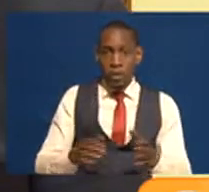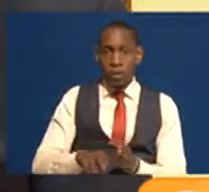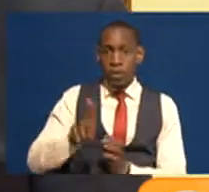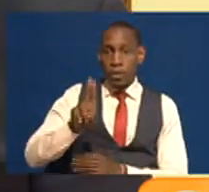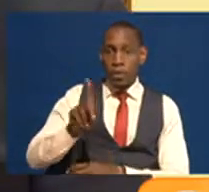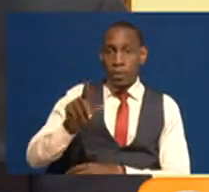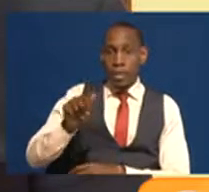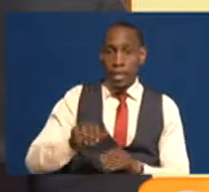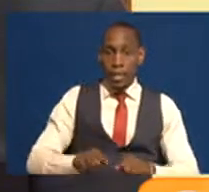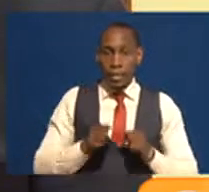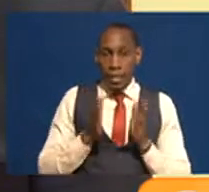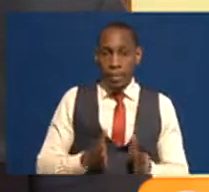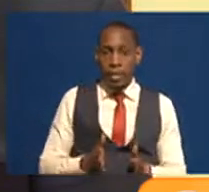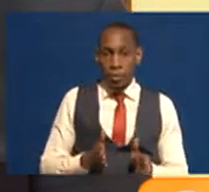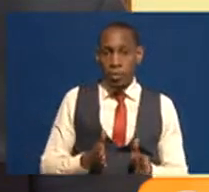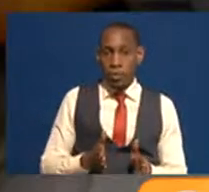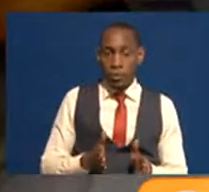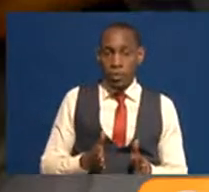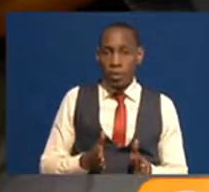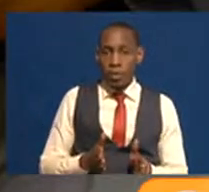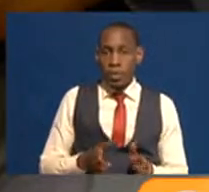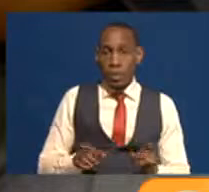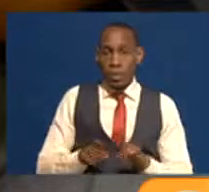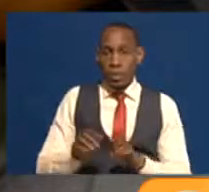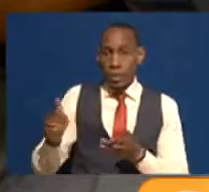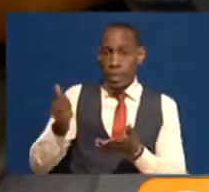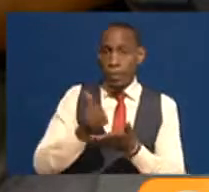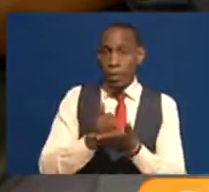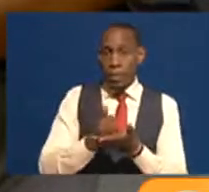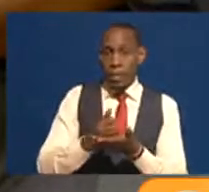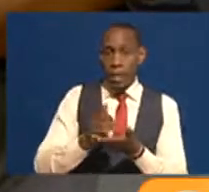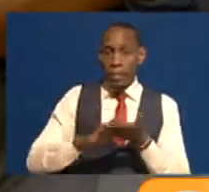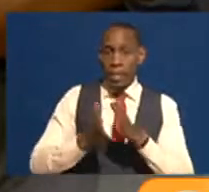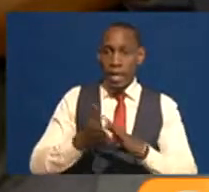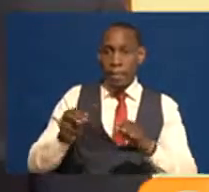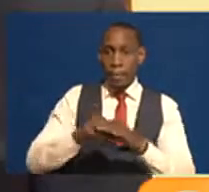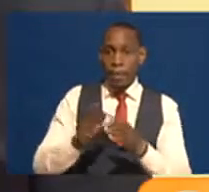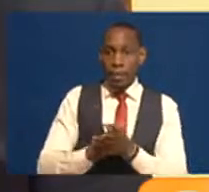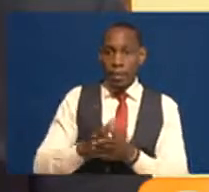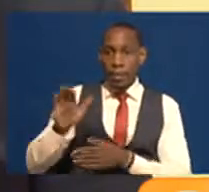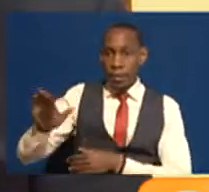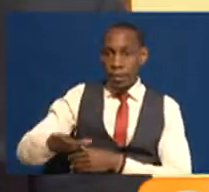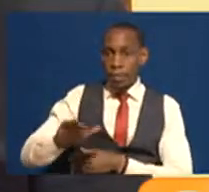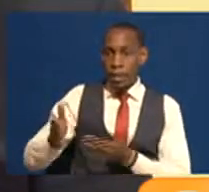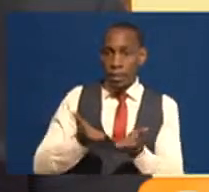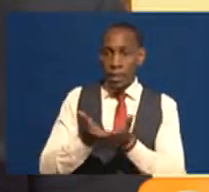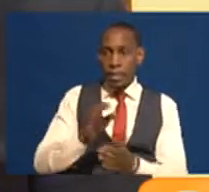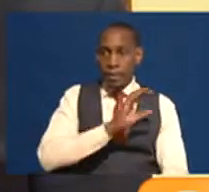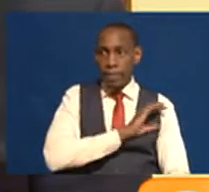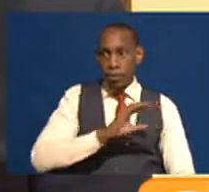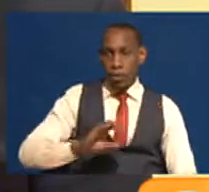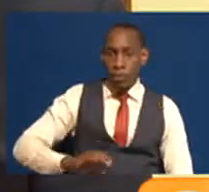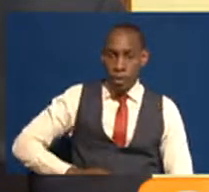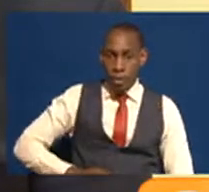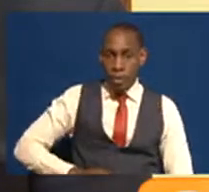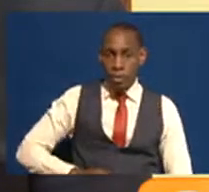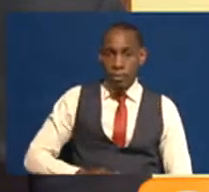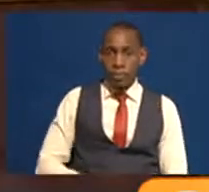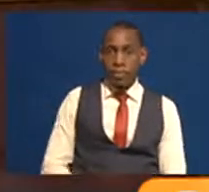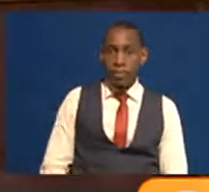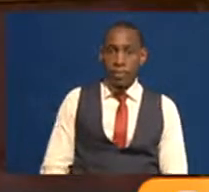Democratic Alliance Chairman Johnston Muthama to be appointed as a member of the Parliamentary Service Commission,